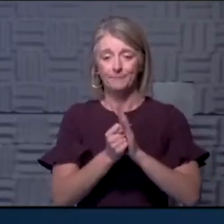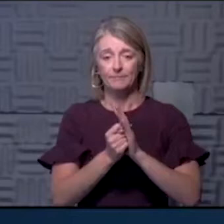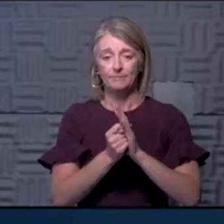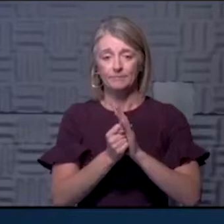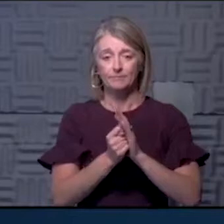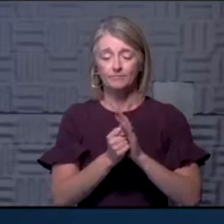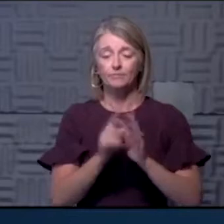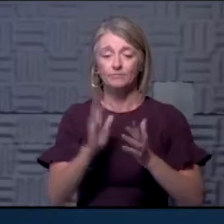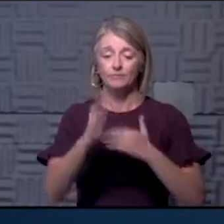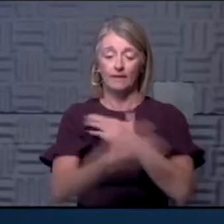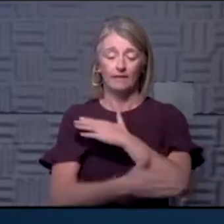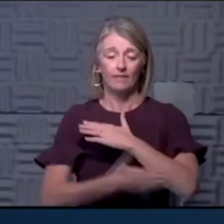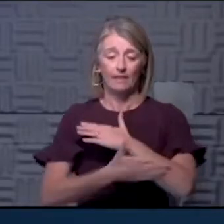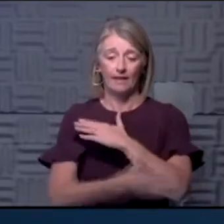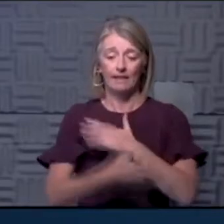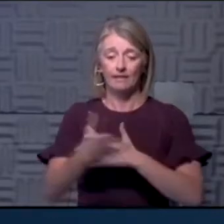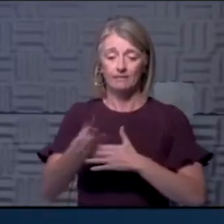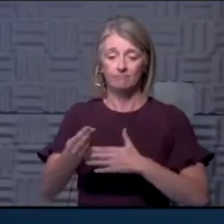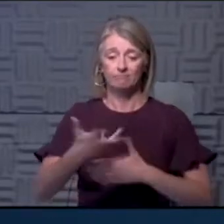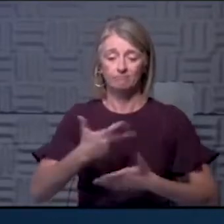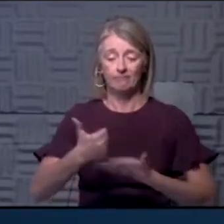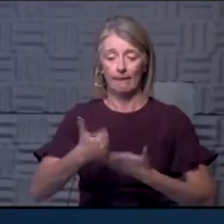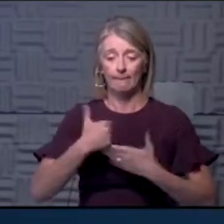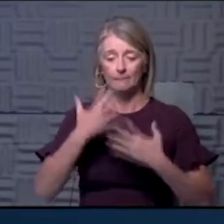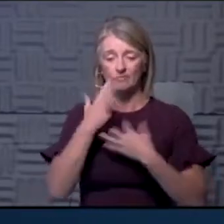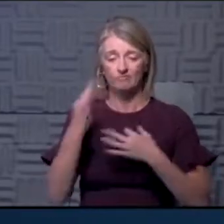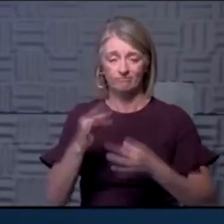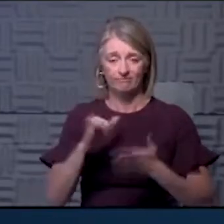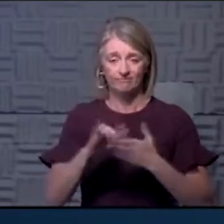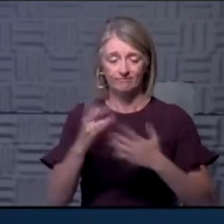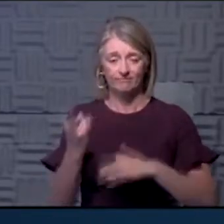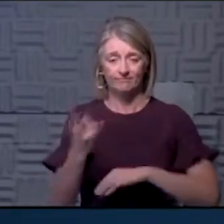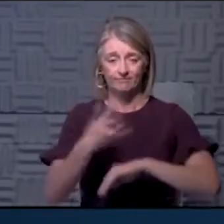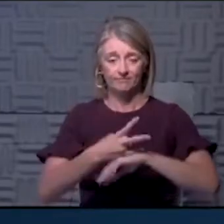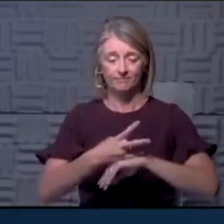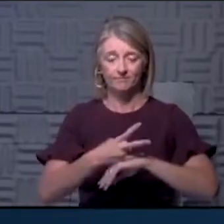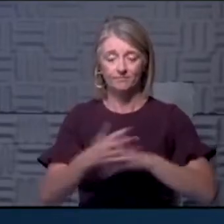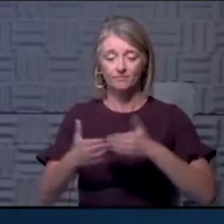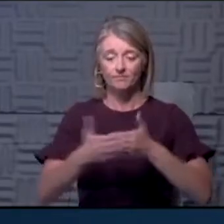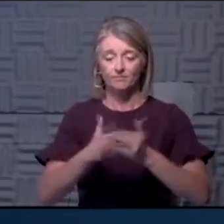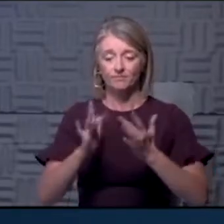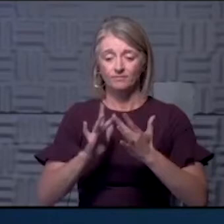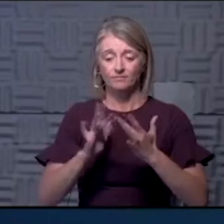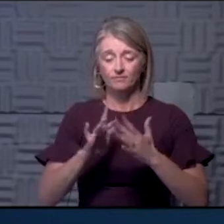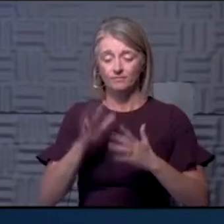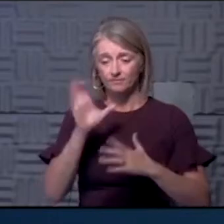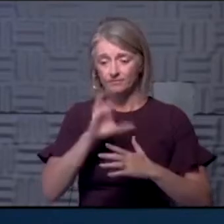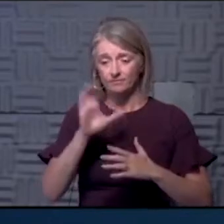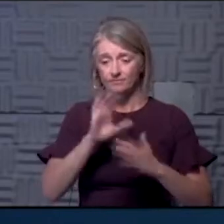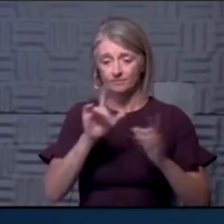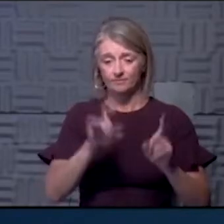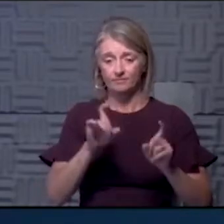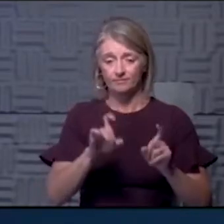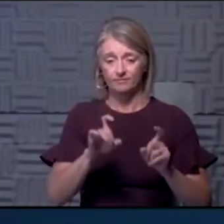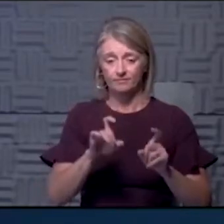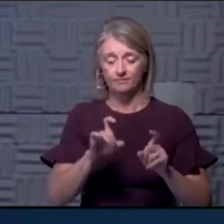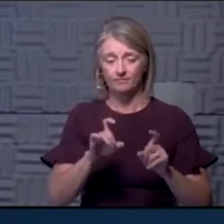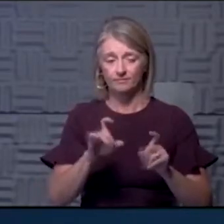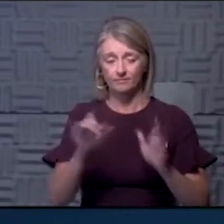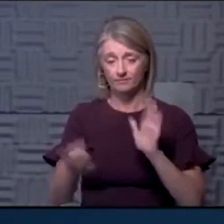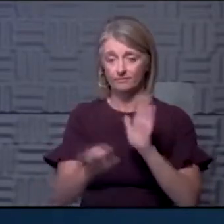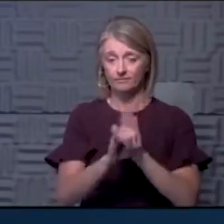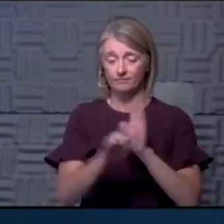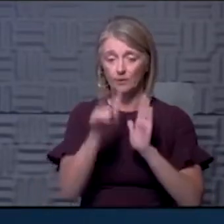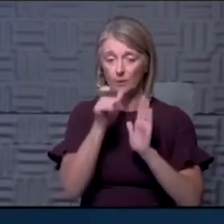informed by the county. They helped us come to that conclusion. And so the close contacts on campus that are seeking testing, we identify